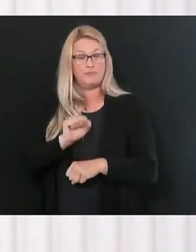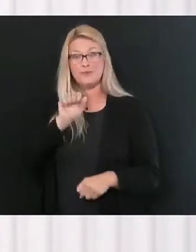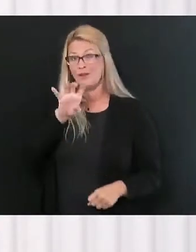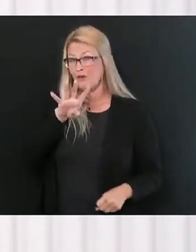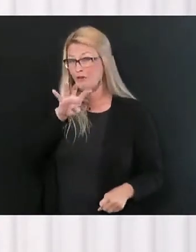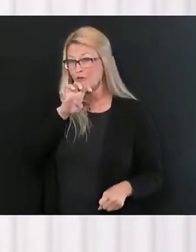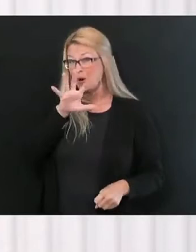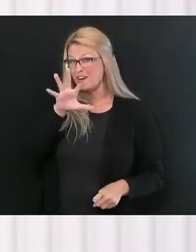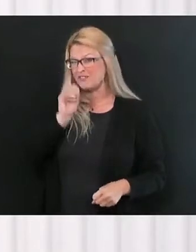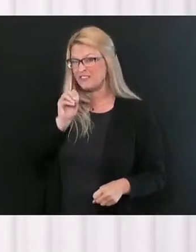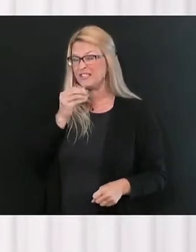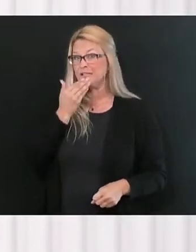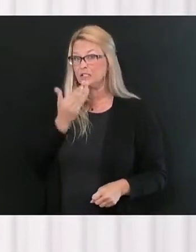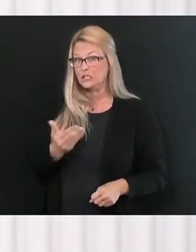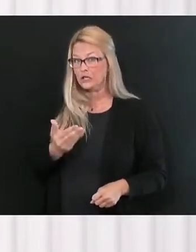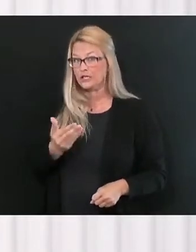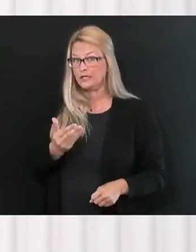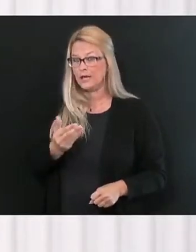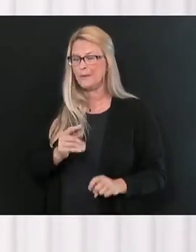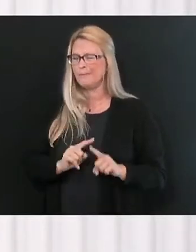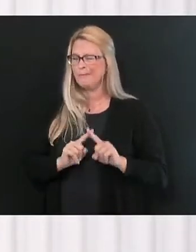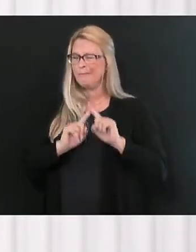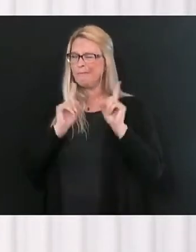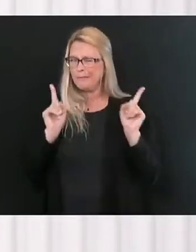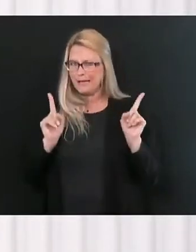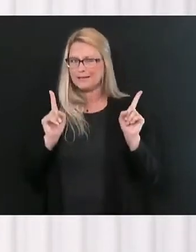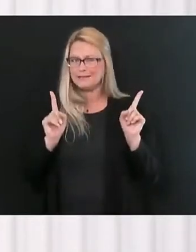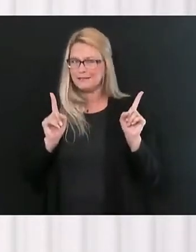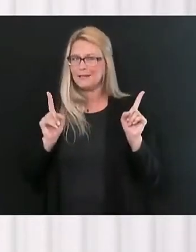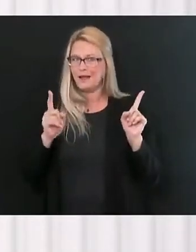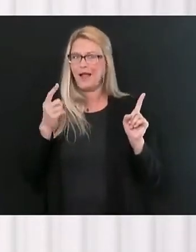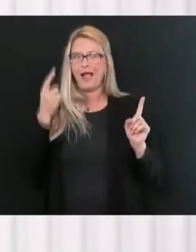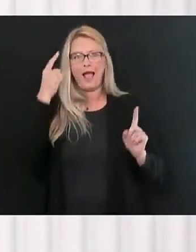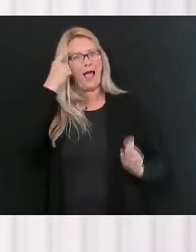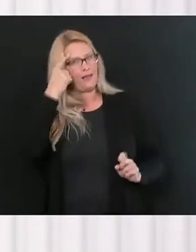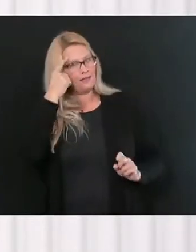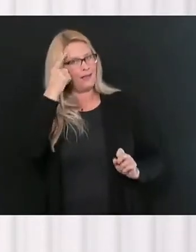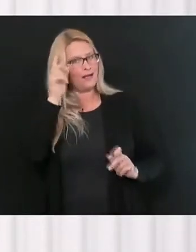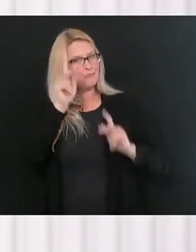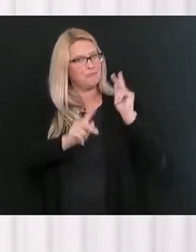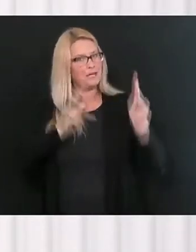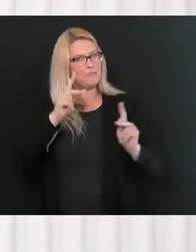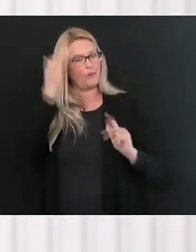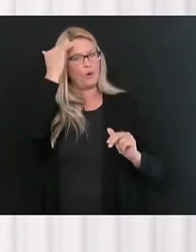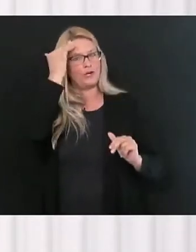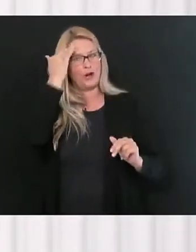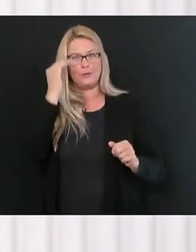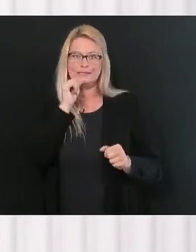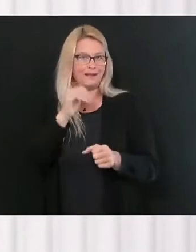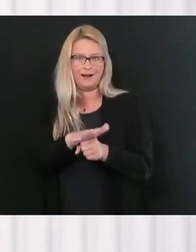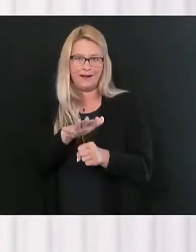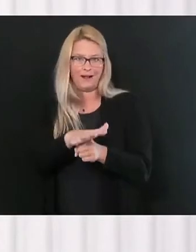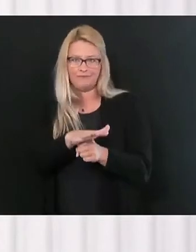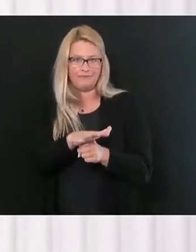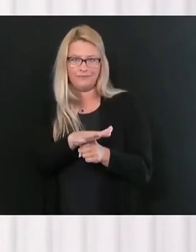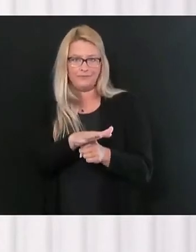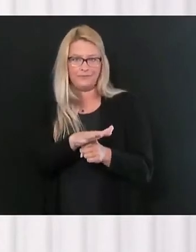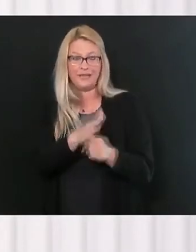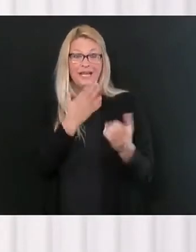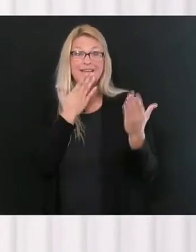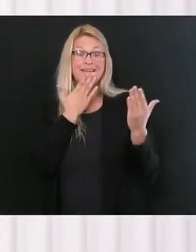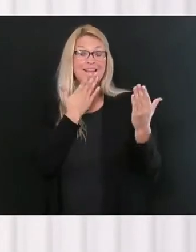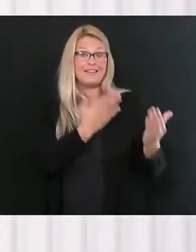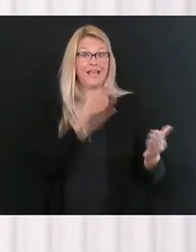pretty good. However, I think everybody who has been around for several years will know that's not enough. And thanks to the